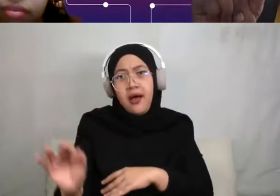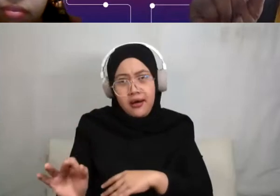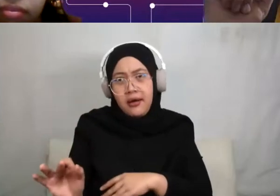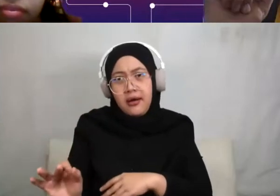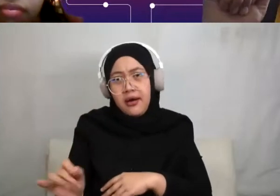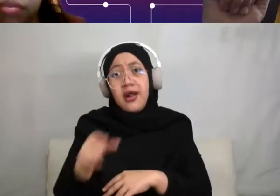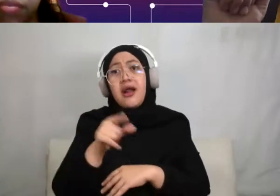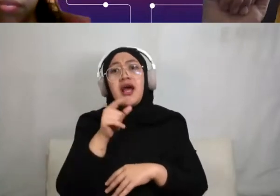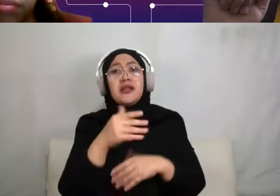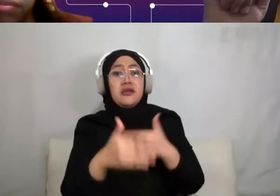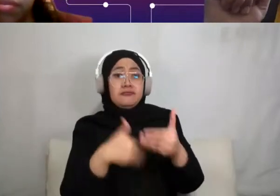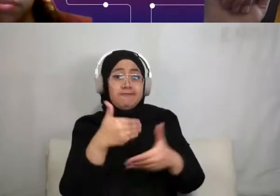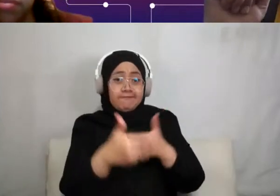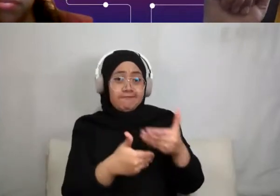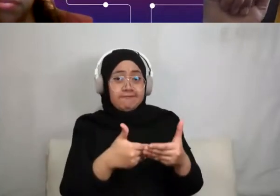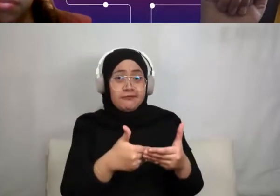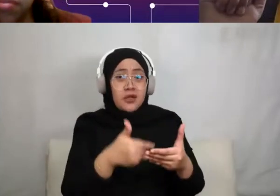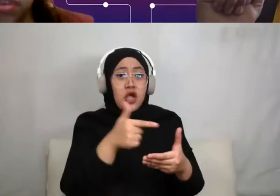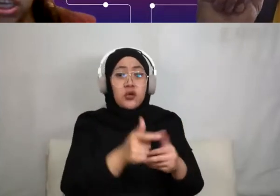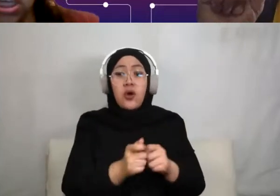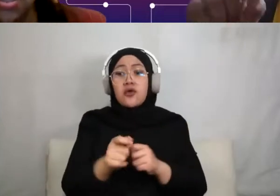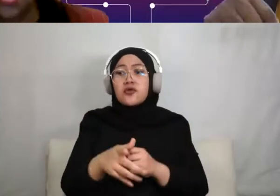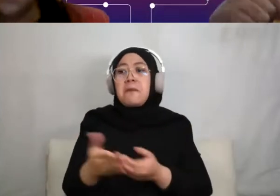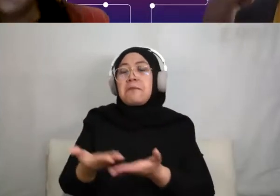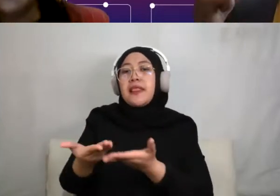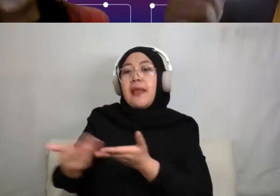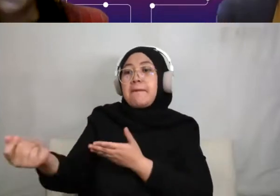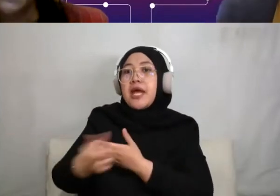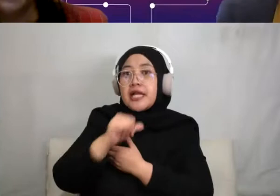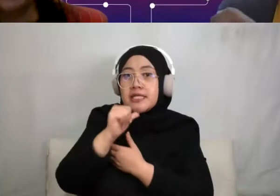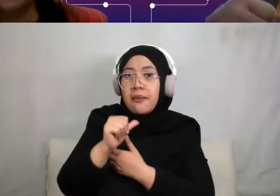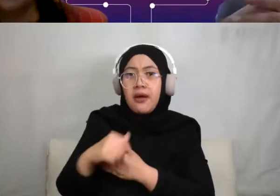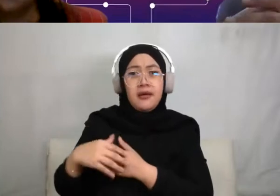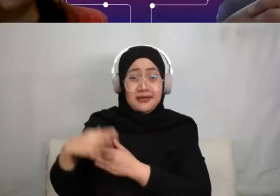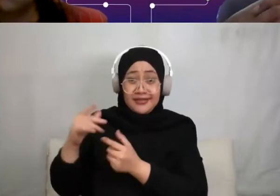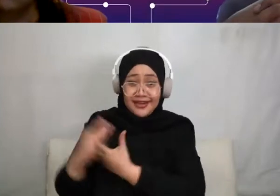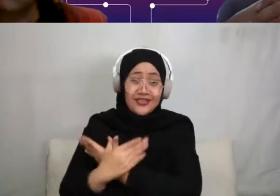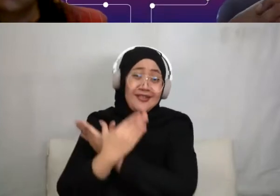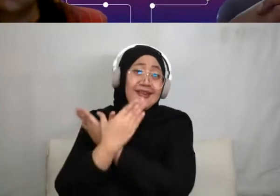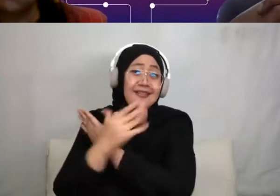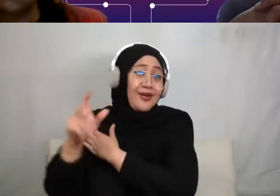because it is not his responsibility, right? So this kind of hidden issues are also there in this.